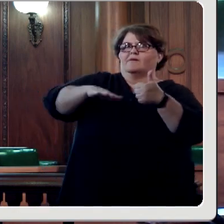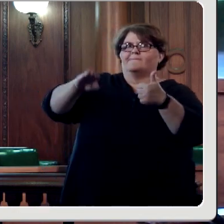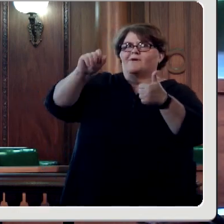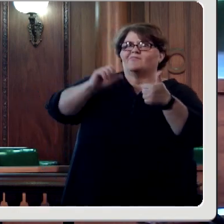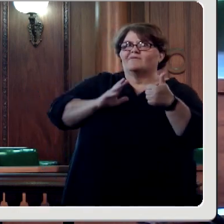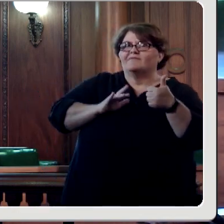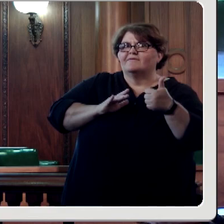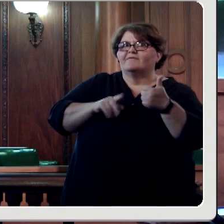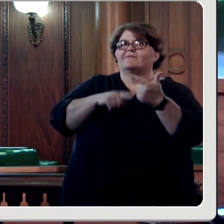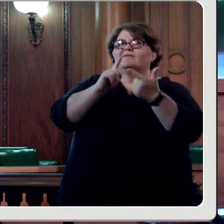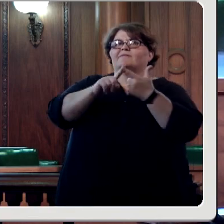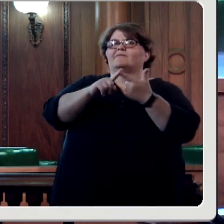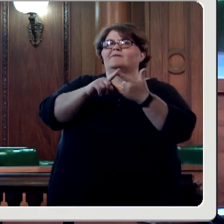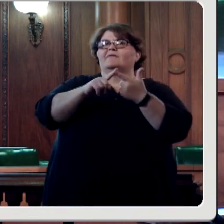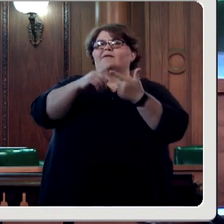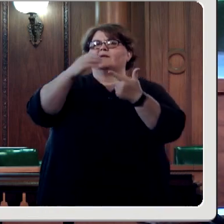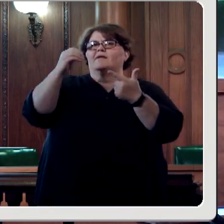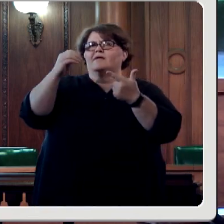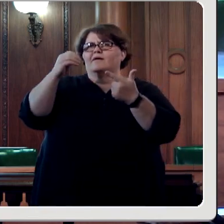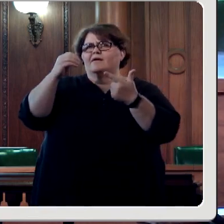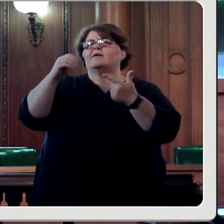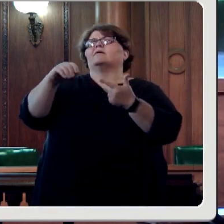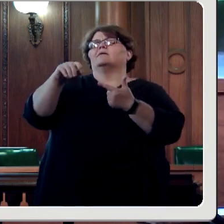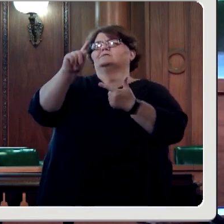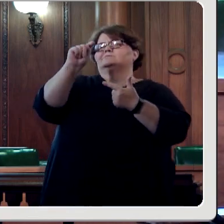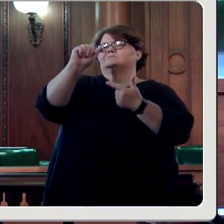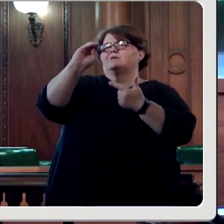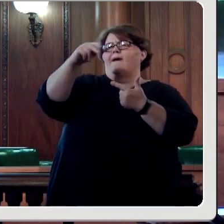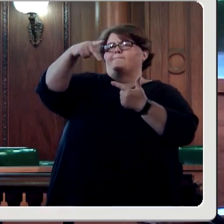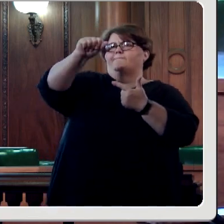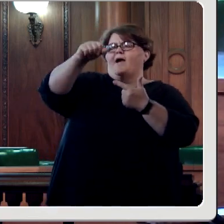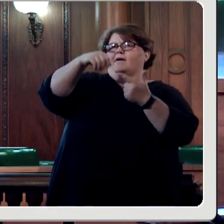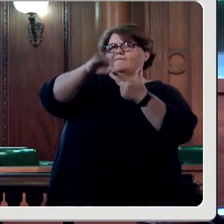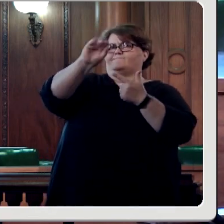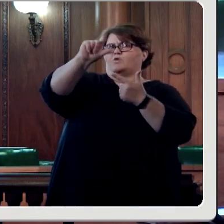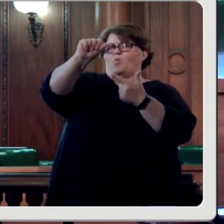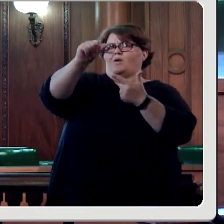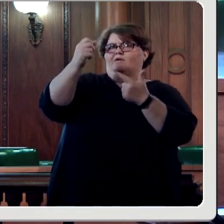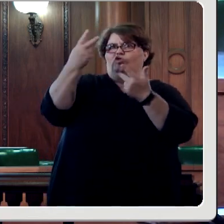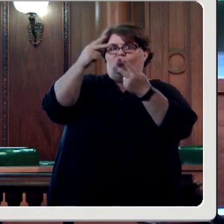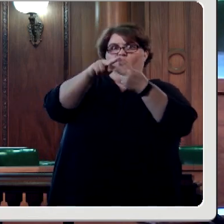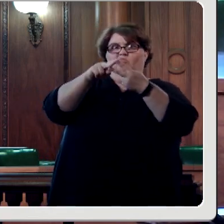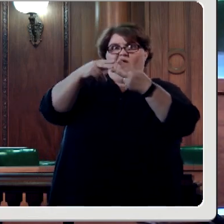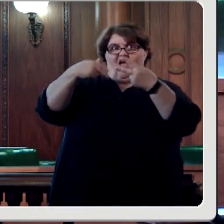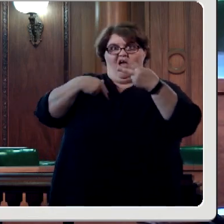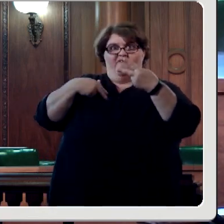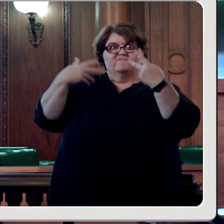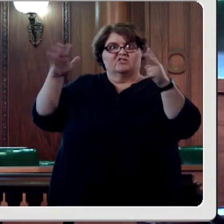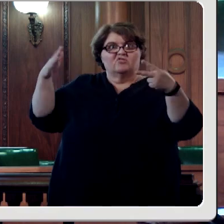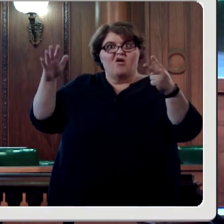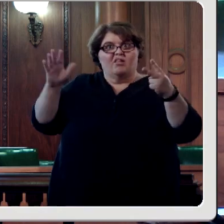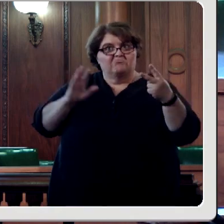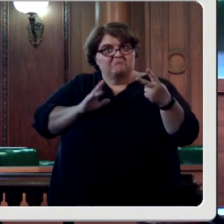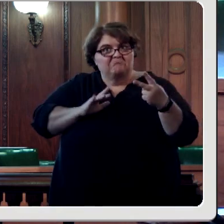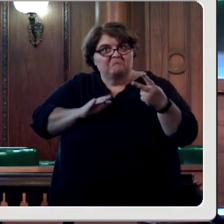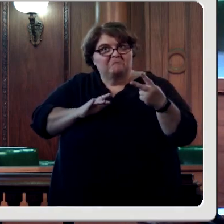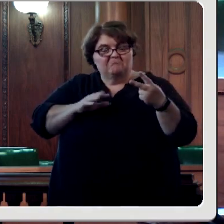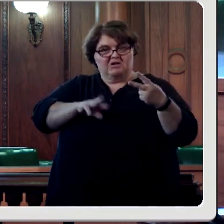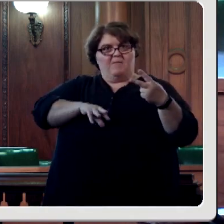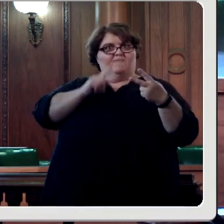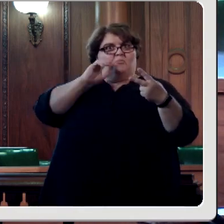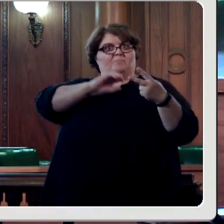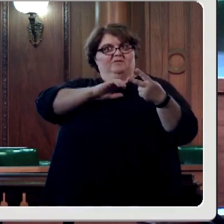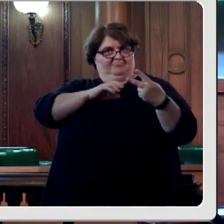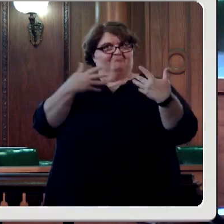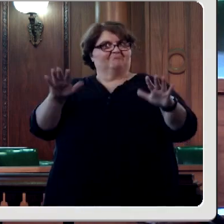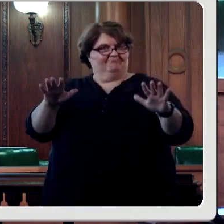Commissioner Calvi is unable to be with us today, but his update, nobody's down with COVID-19, which is fantastic. He did say